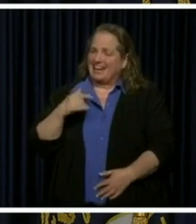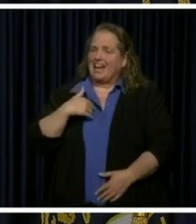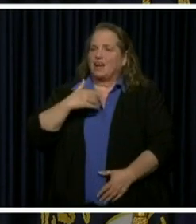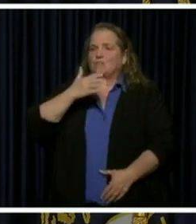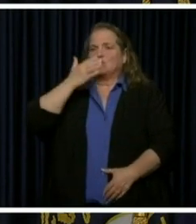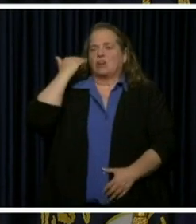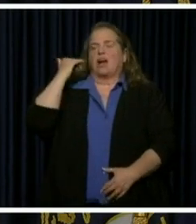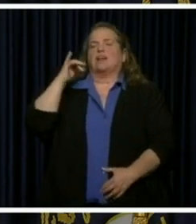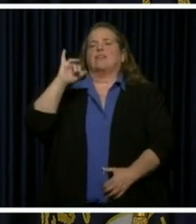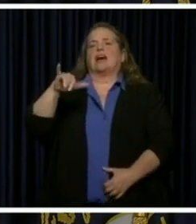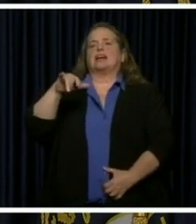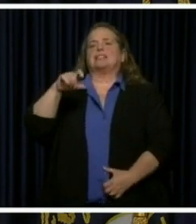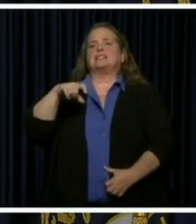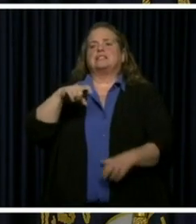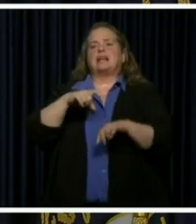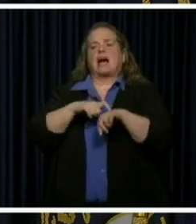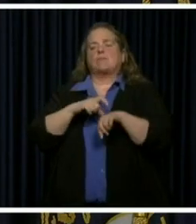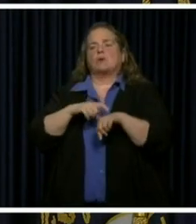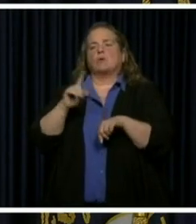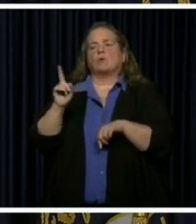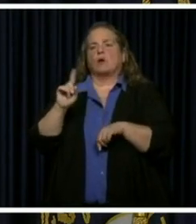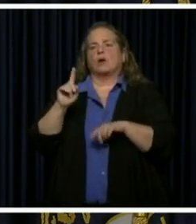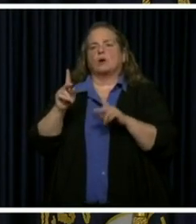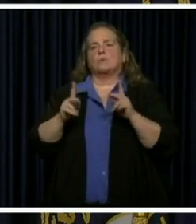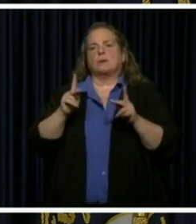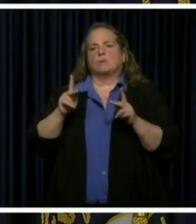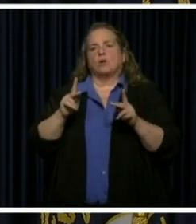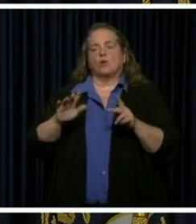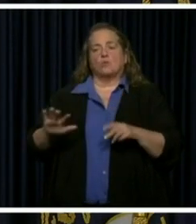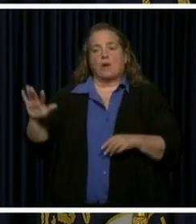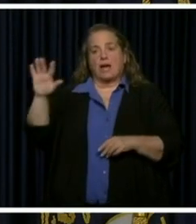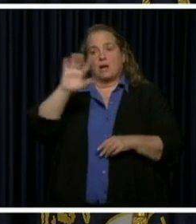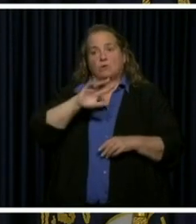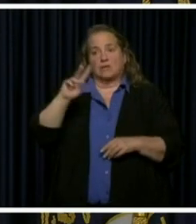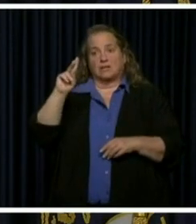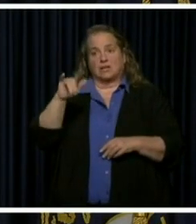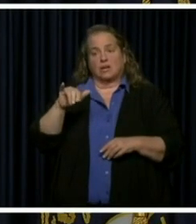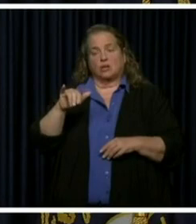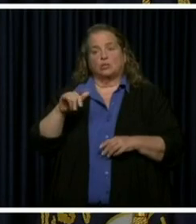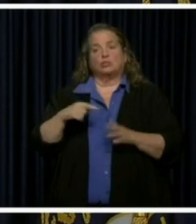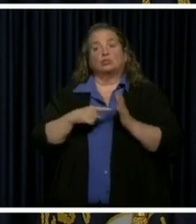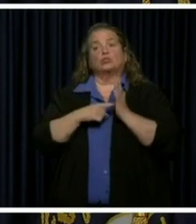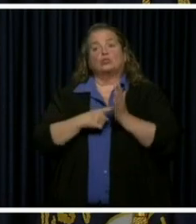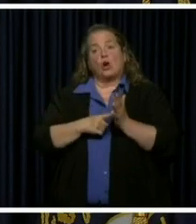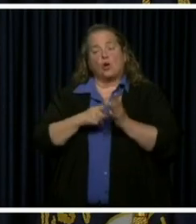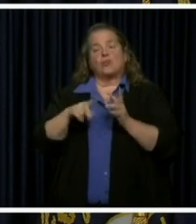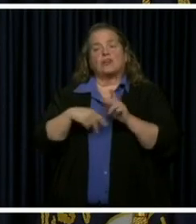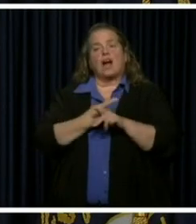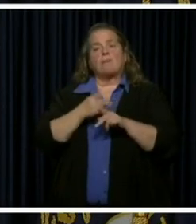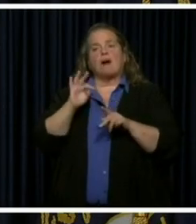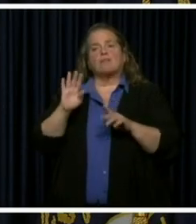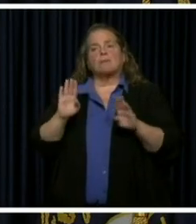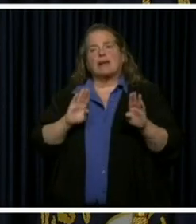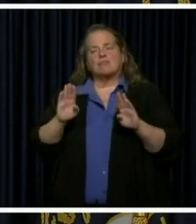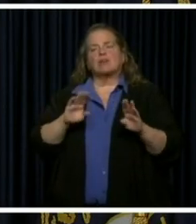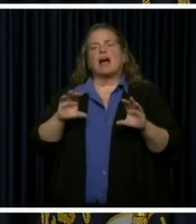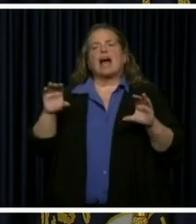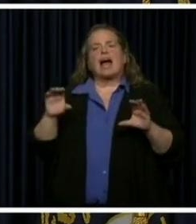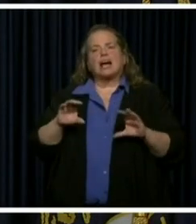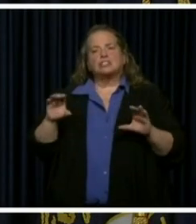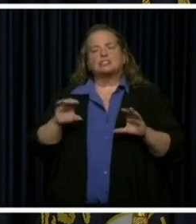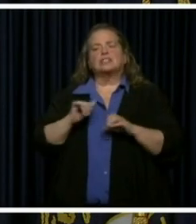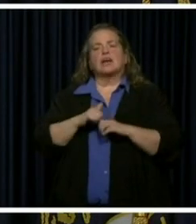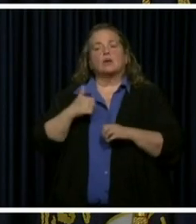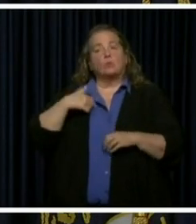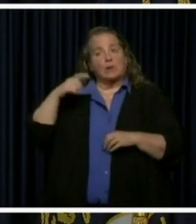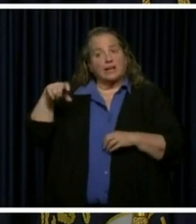that time where people around Kentucky show the types of behaviors, the type of actions that